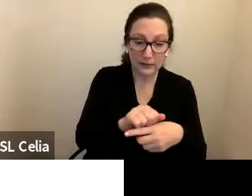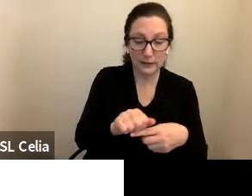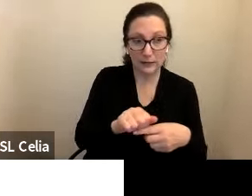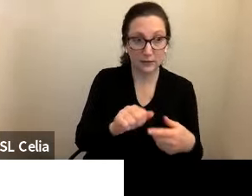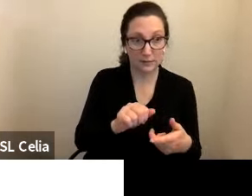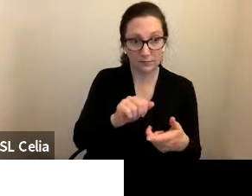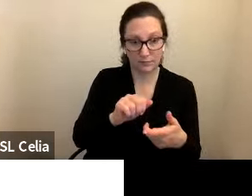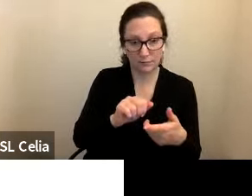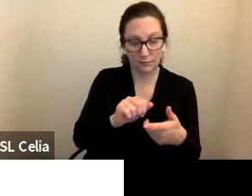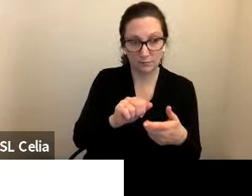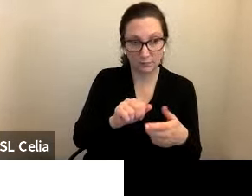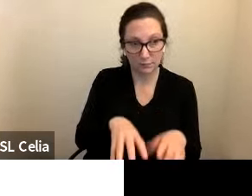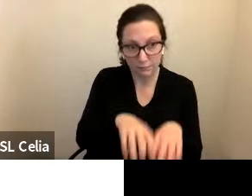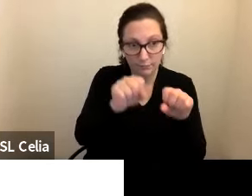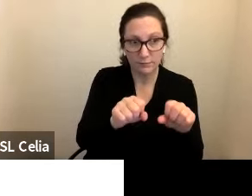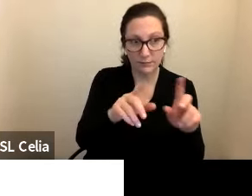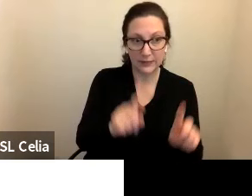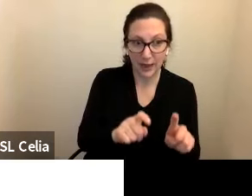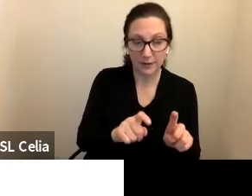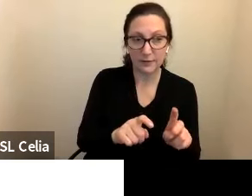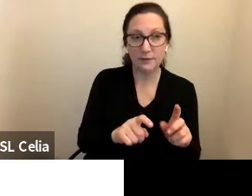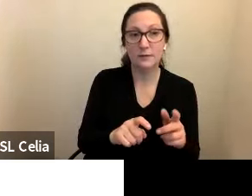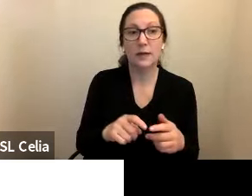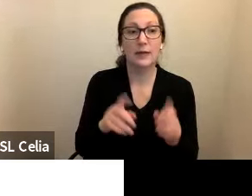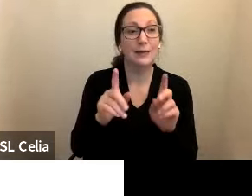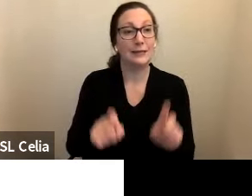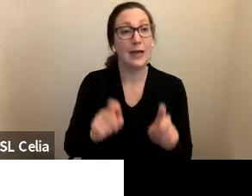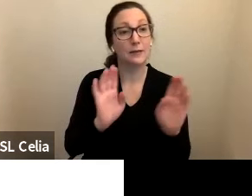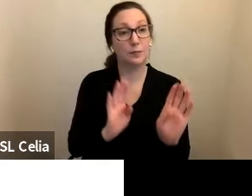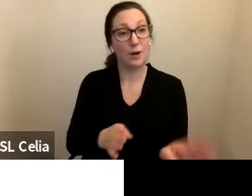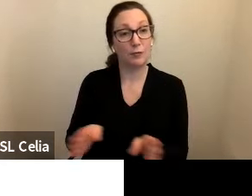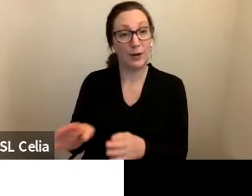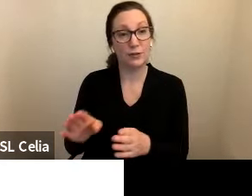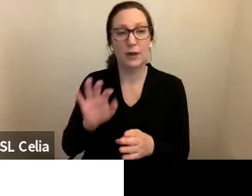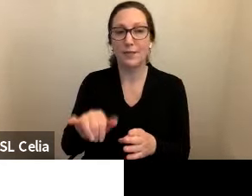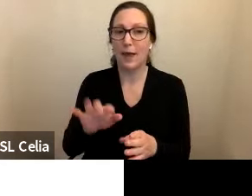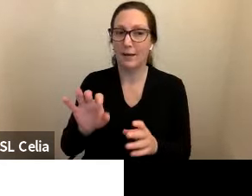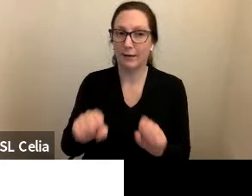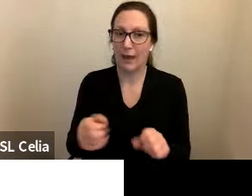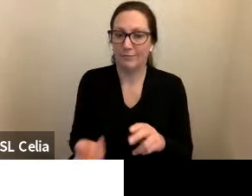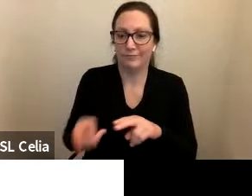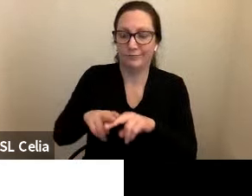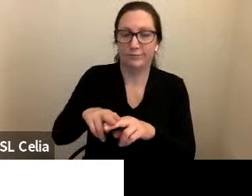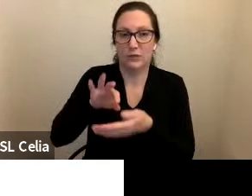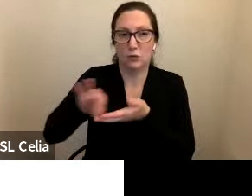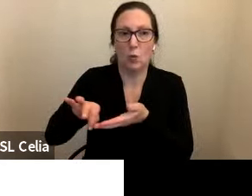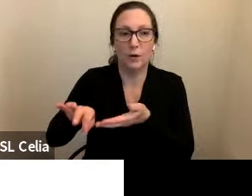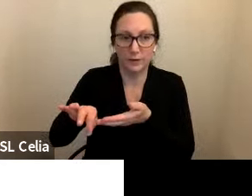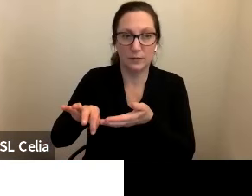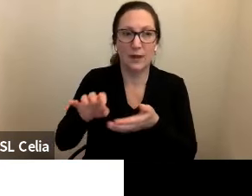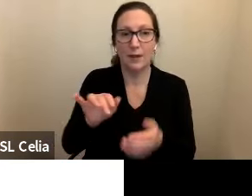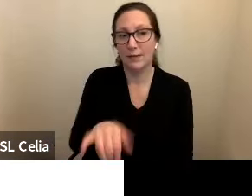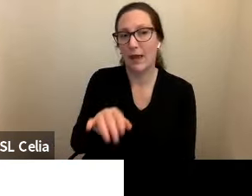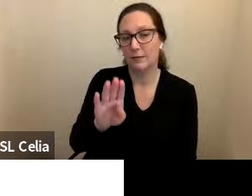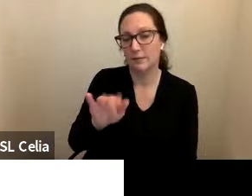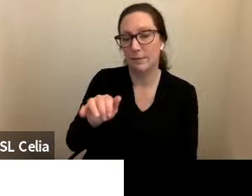test preparation, which can inflate scores. That's a bias when that happens. And by